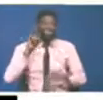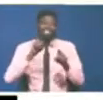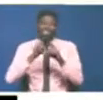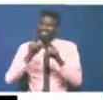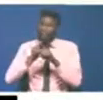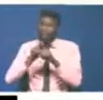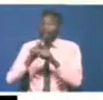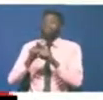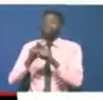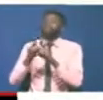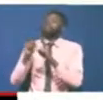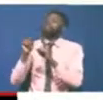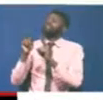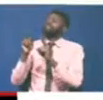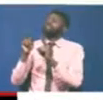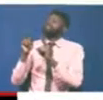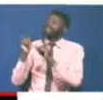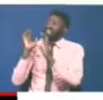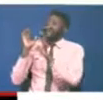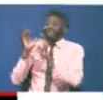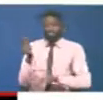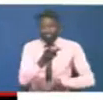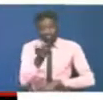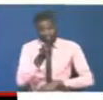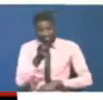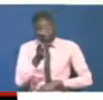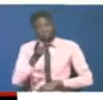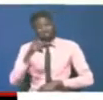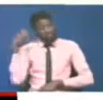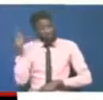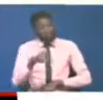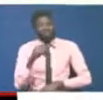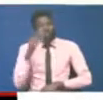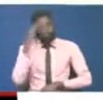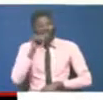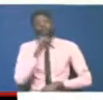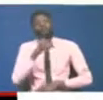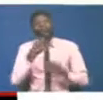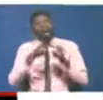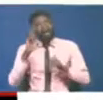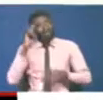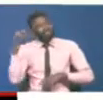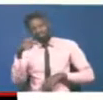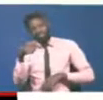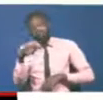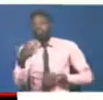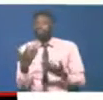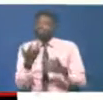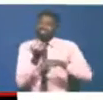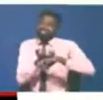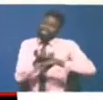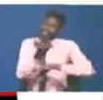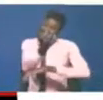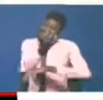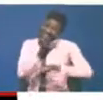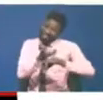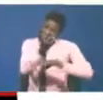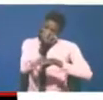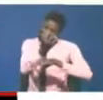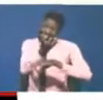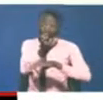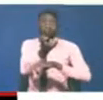really. But we know the underlying causes. And lynching is really an extreme form of elder abuse. However,